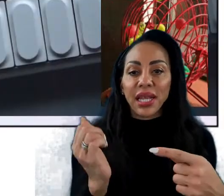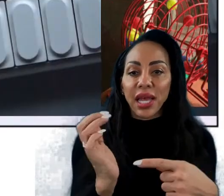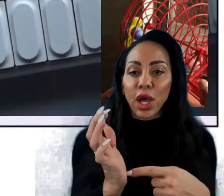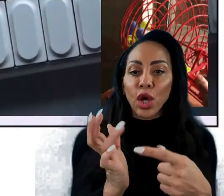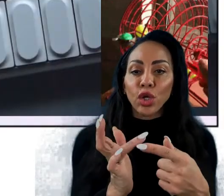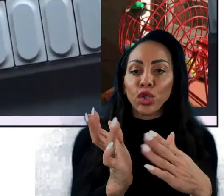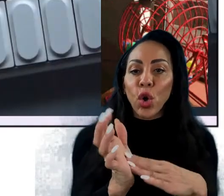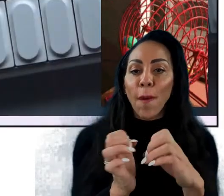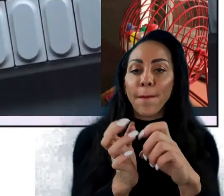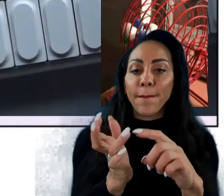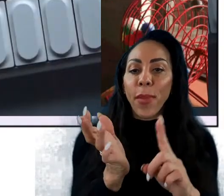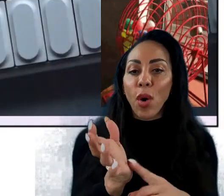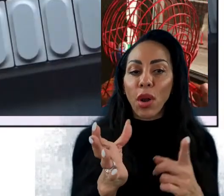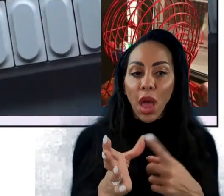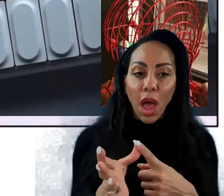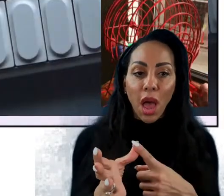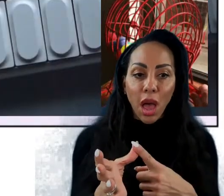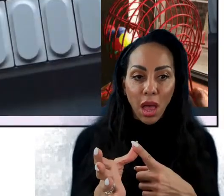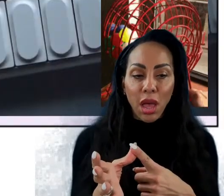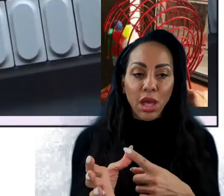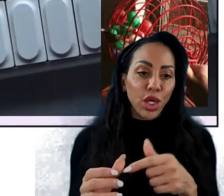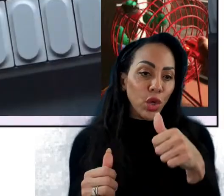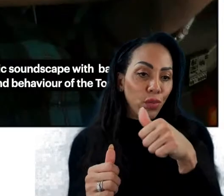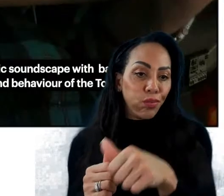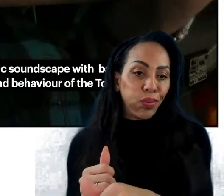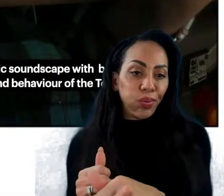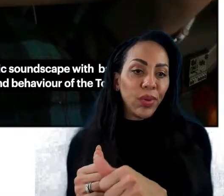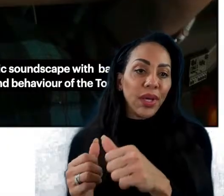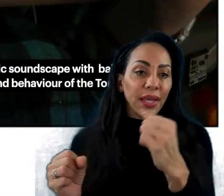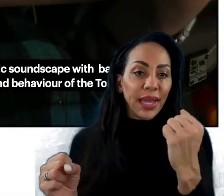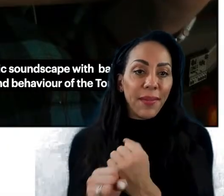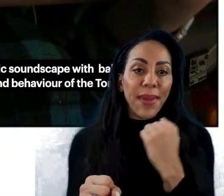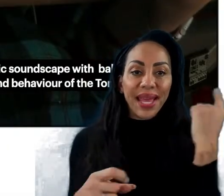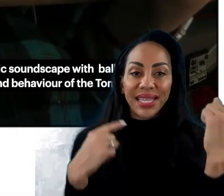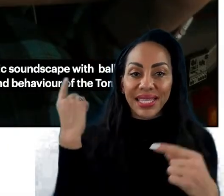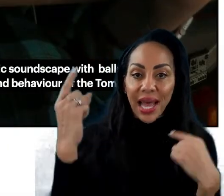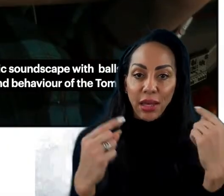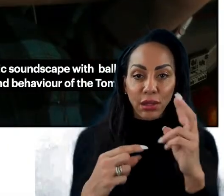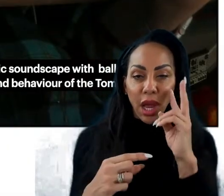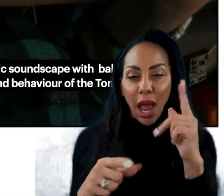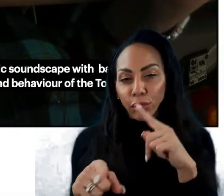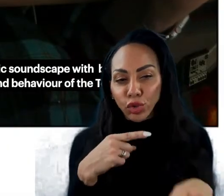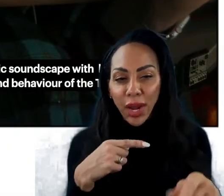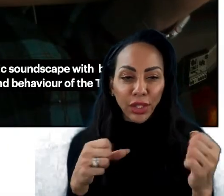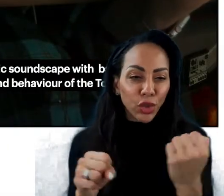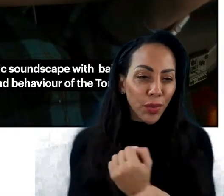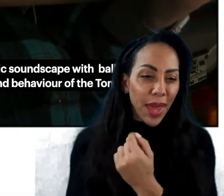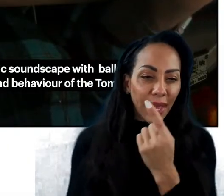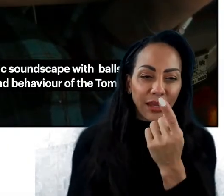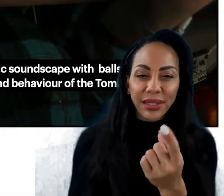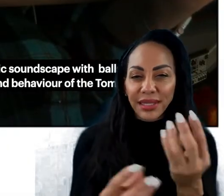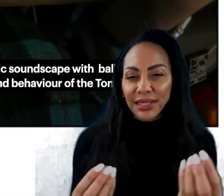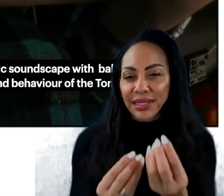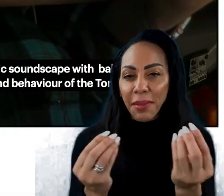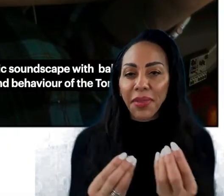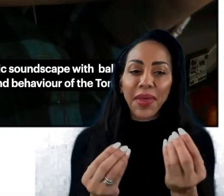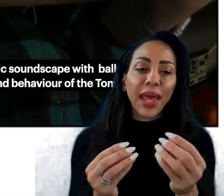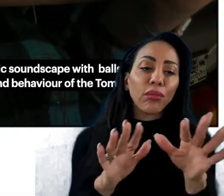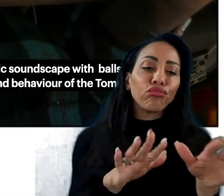collide with the edge of the tombola, they make a sound. This is me trying to make something vaguely ambient